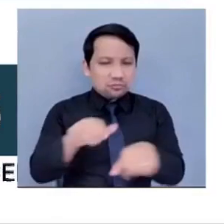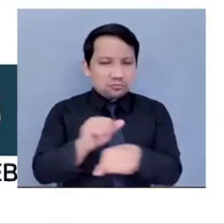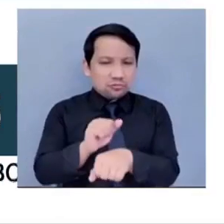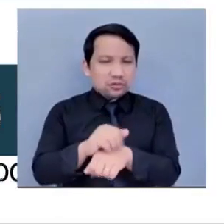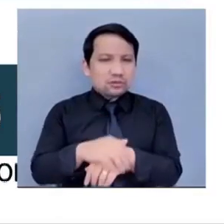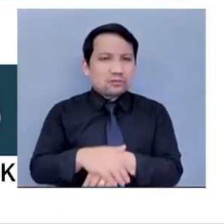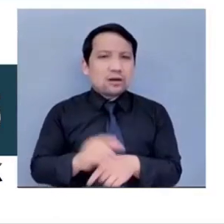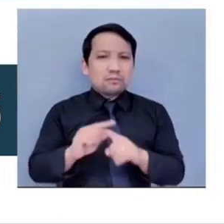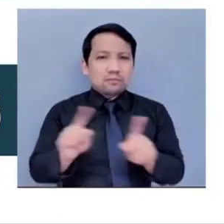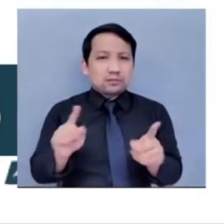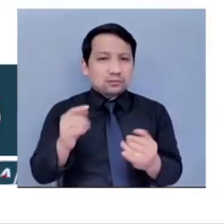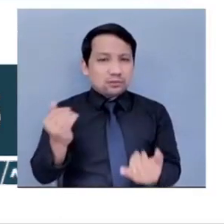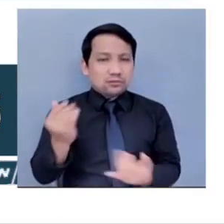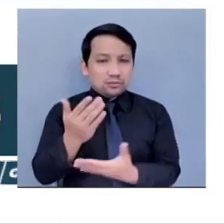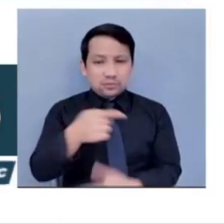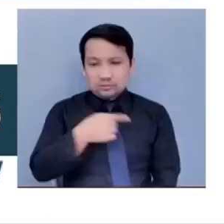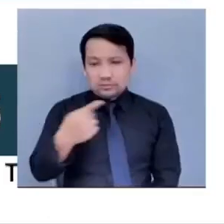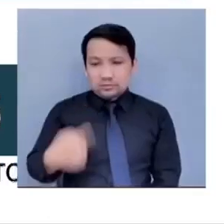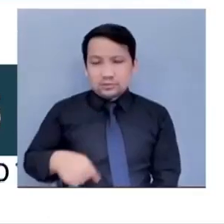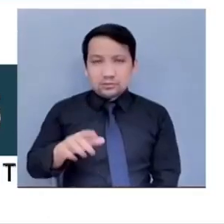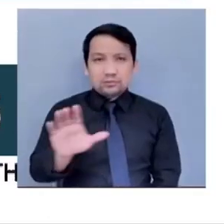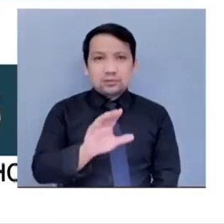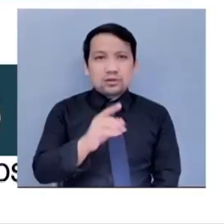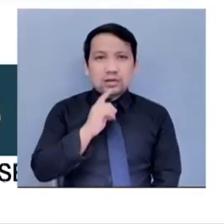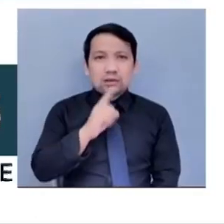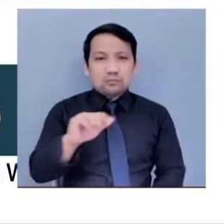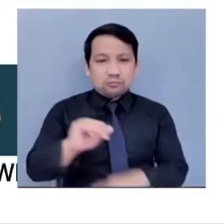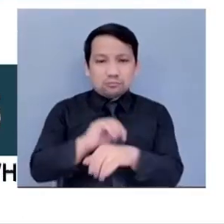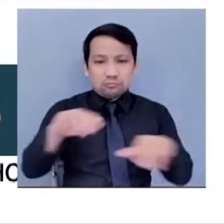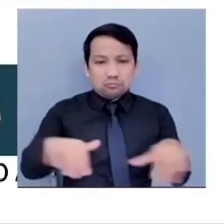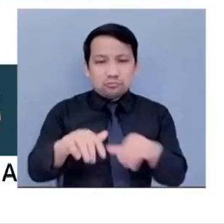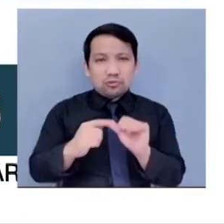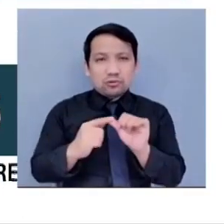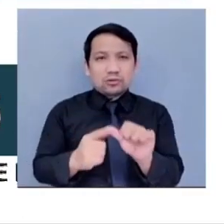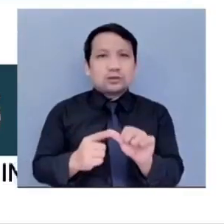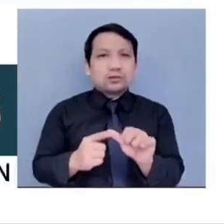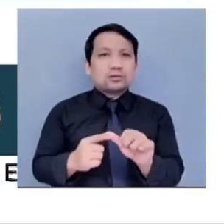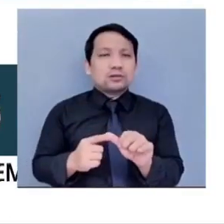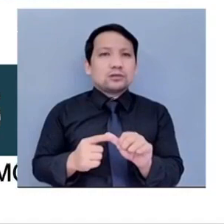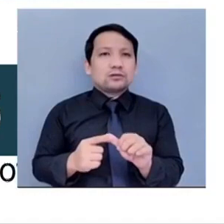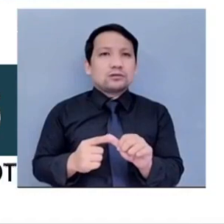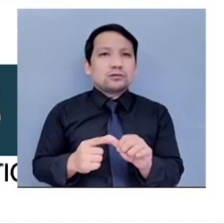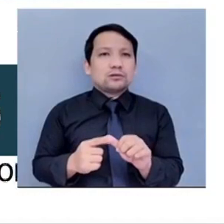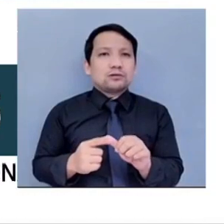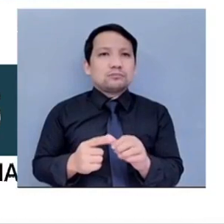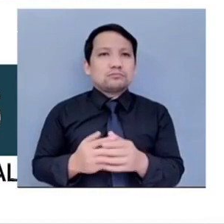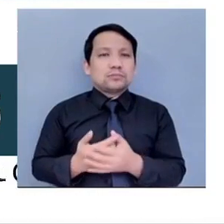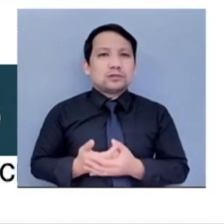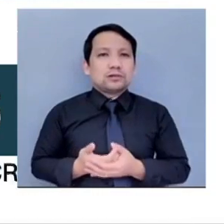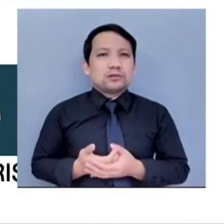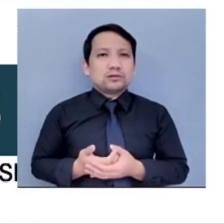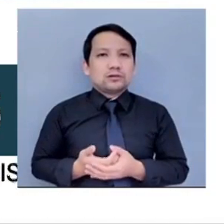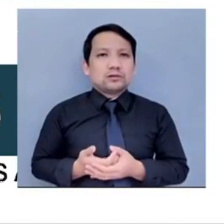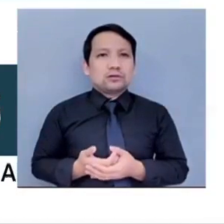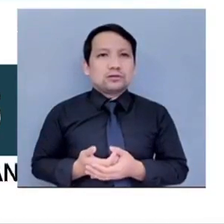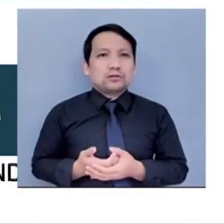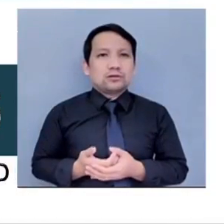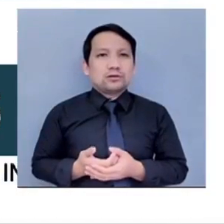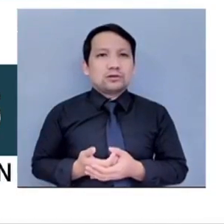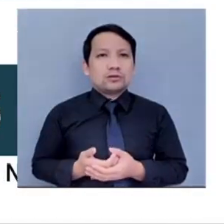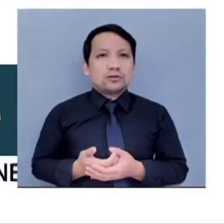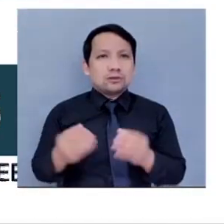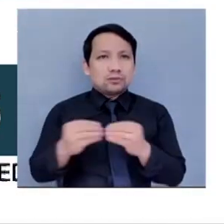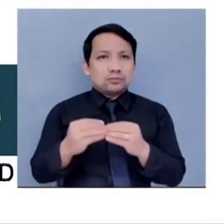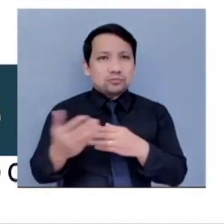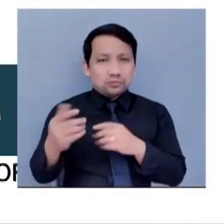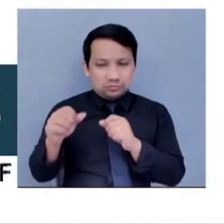But now the challenge now, of course, with the jobs already returning, the livelihood, and also more